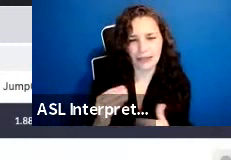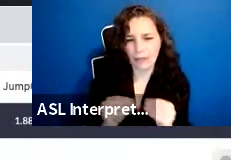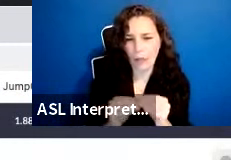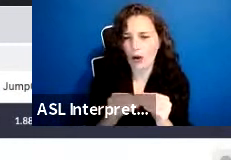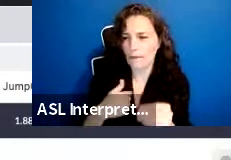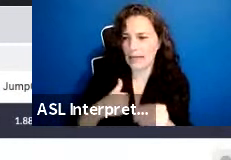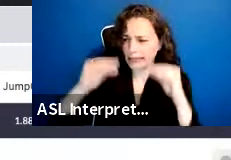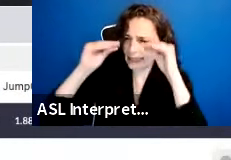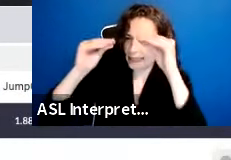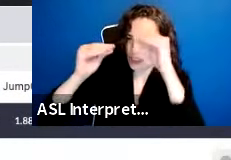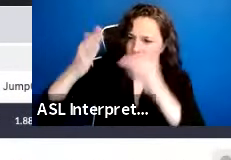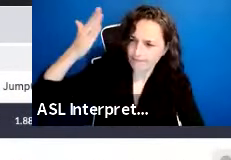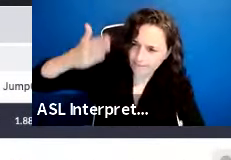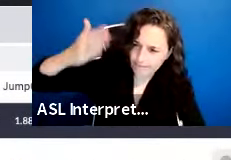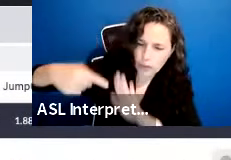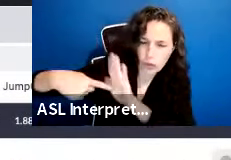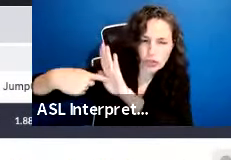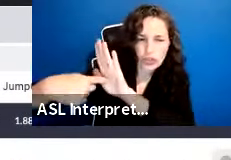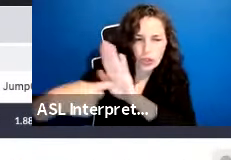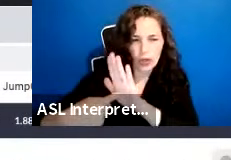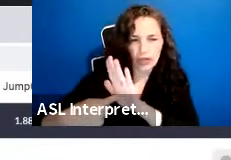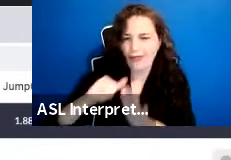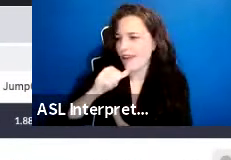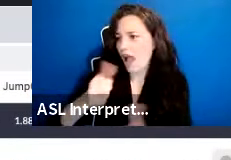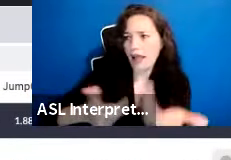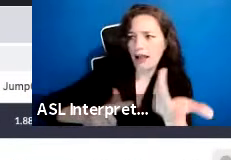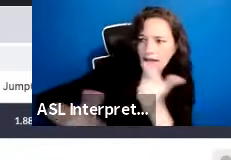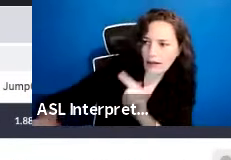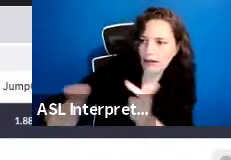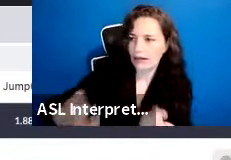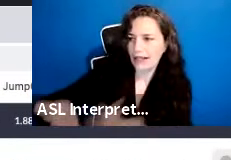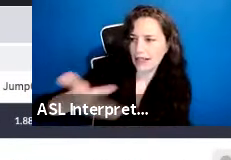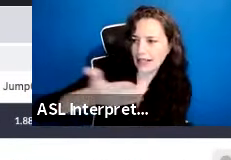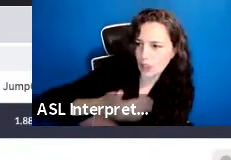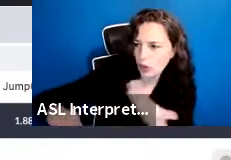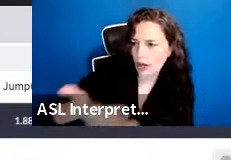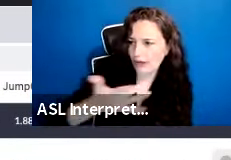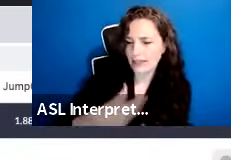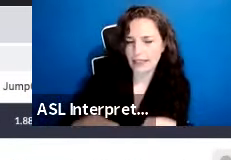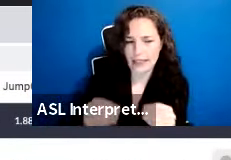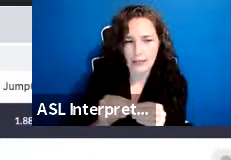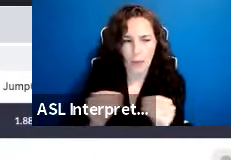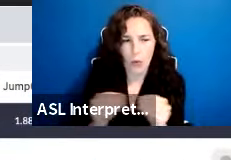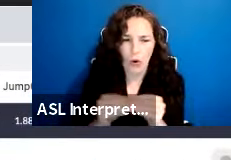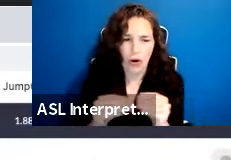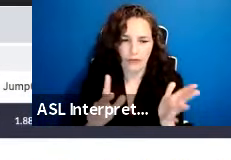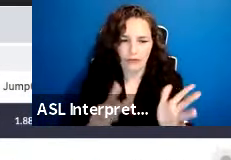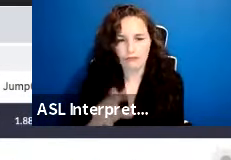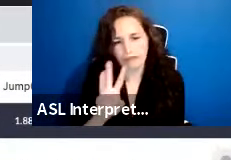teaching you or showing you a presentation, and there's less interaction back and forth because it's a one-sided presentation.